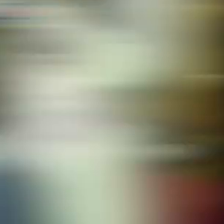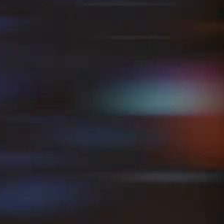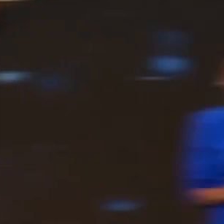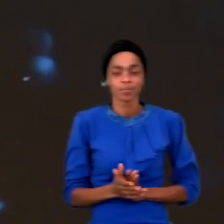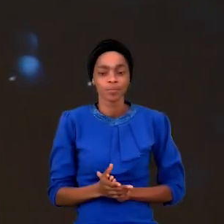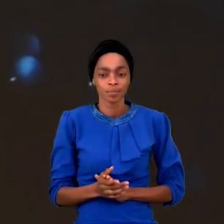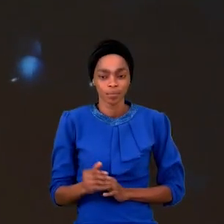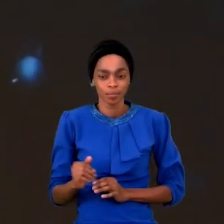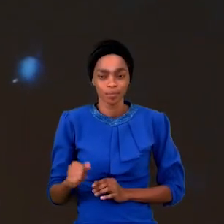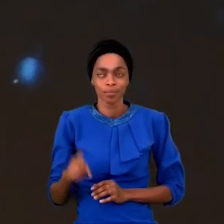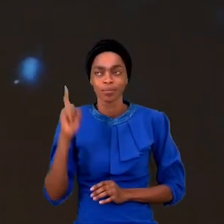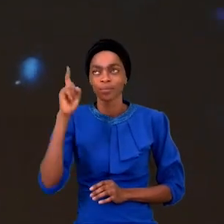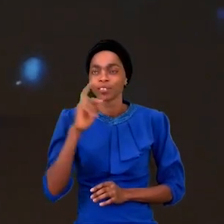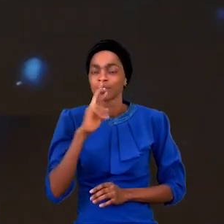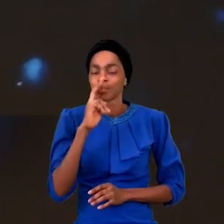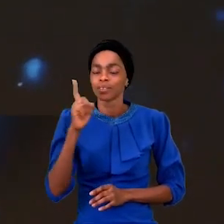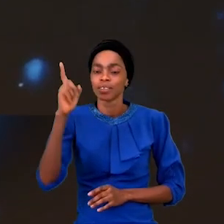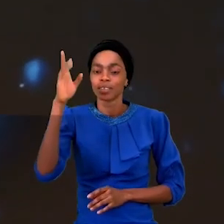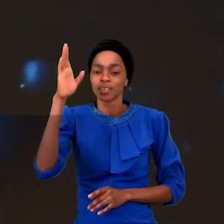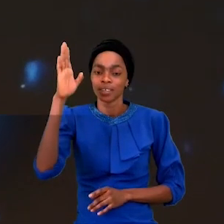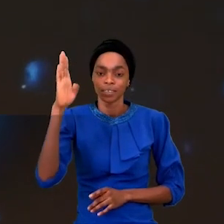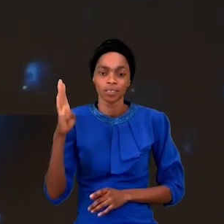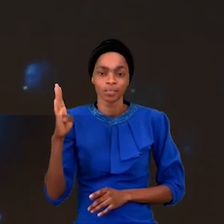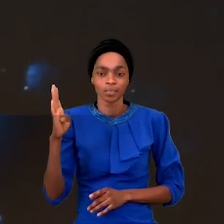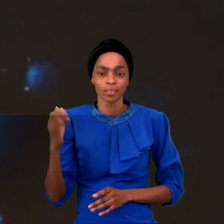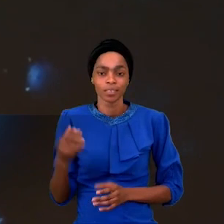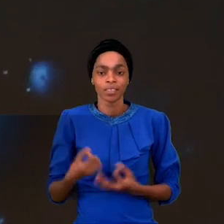there. We place you